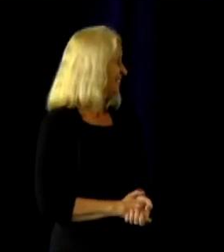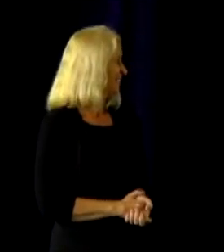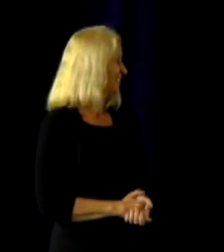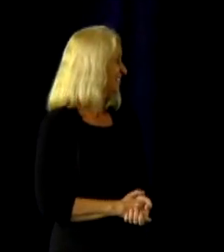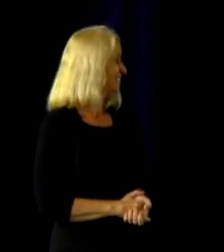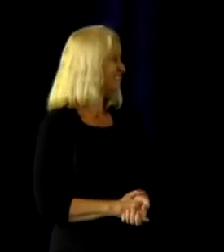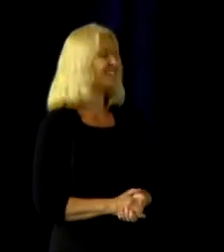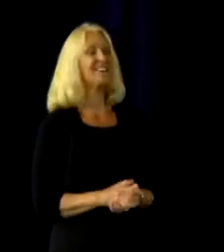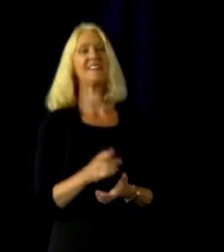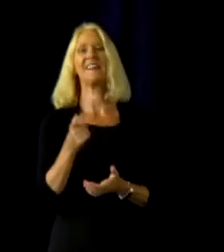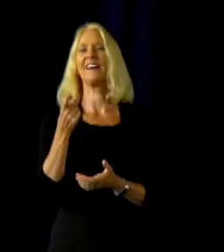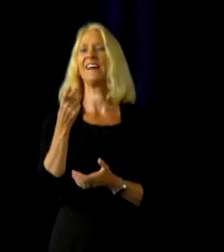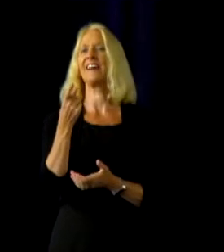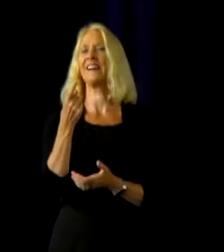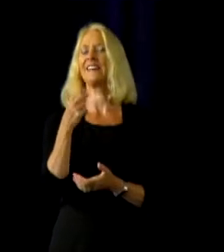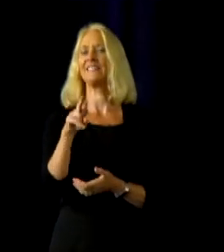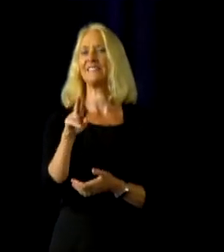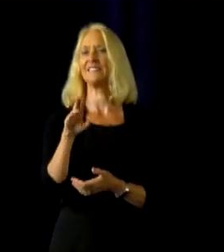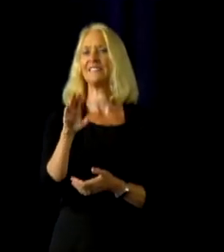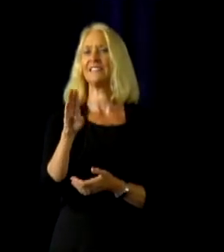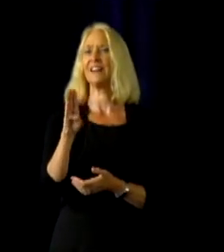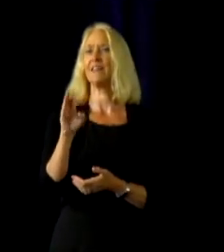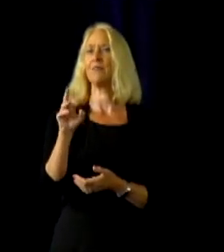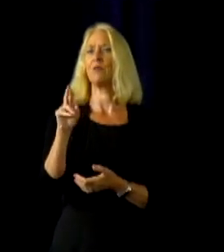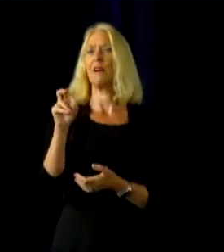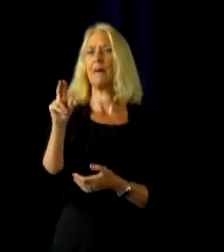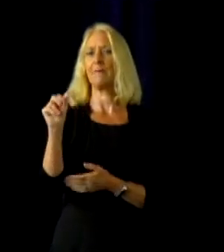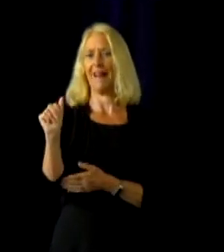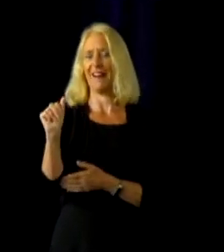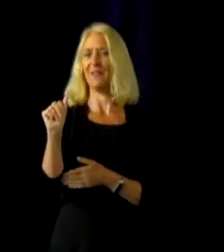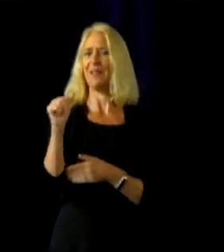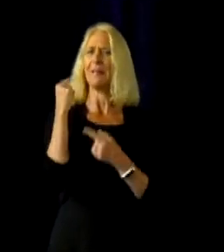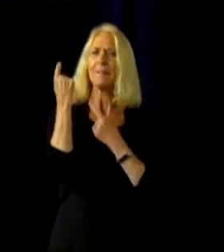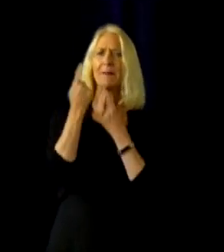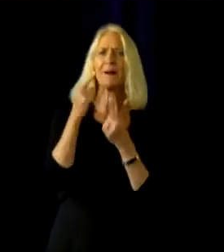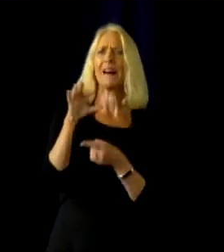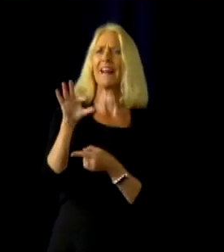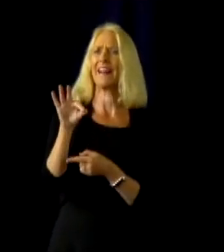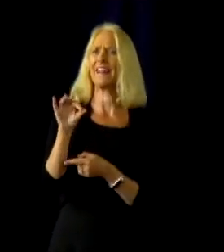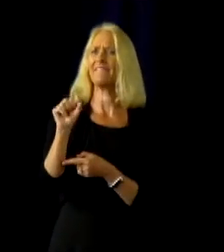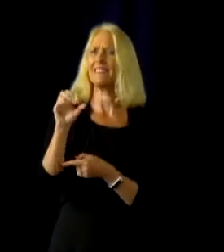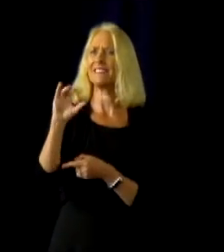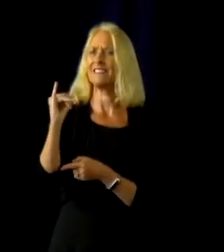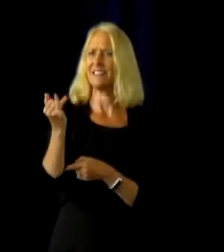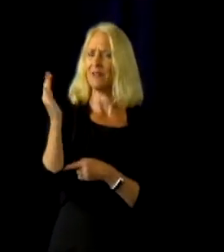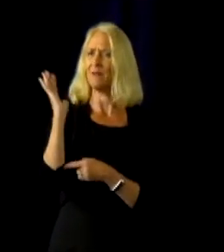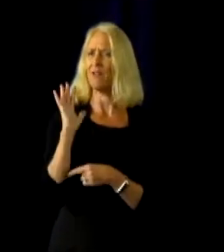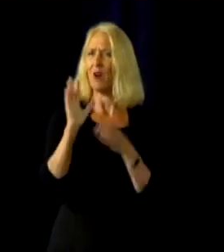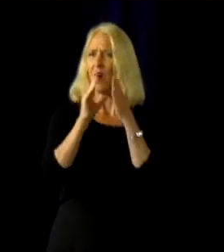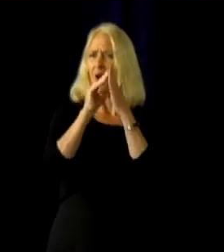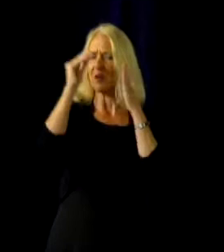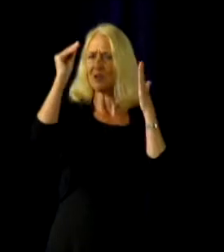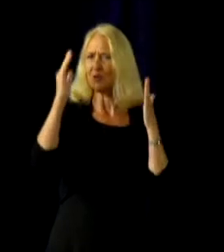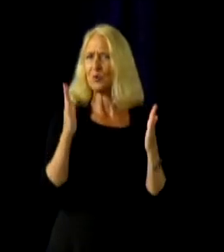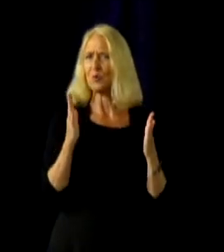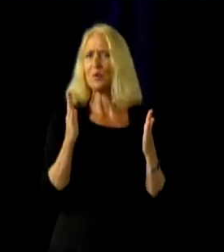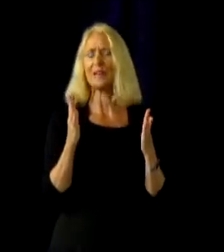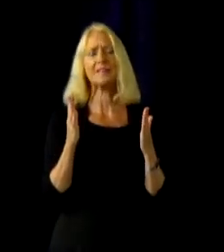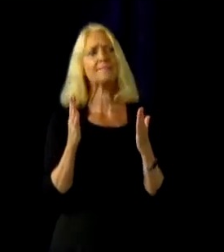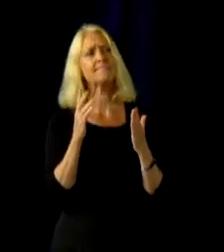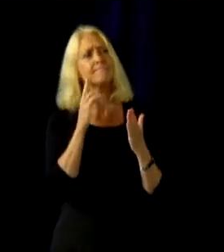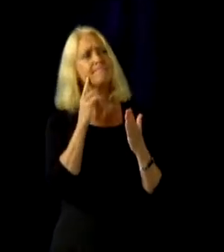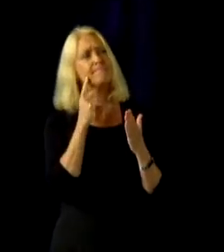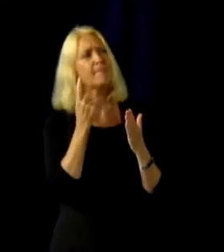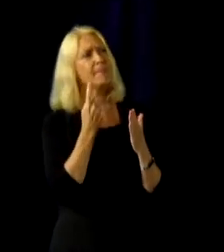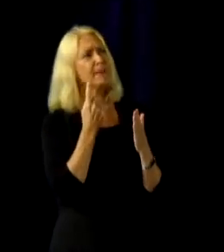So Dr. Rabham, when you think about FSCJ and your time here as a student, you think of?